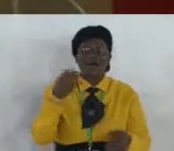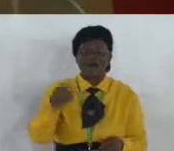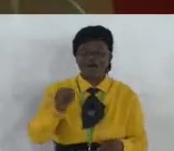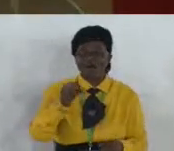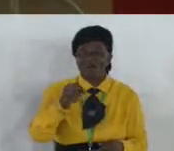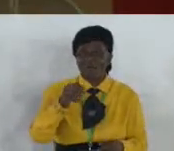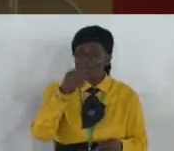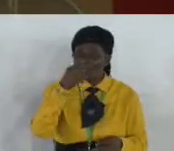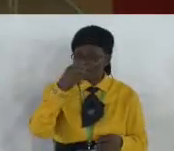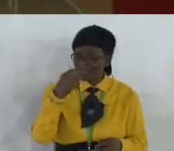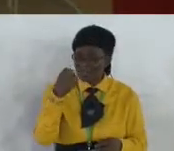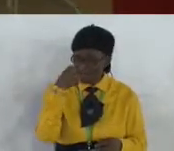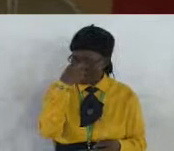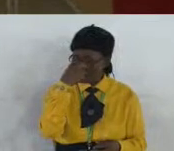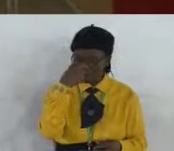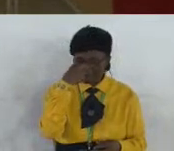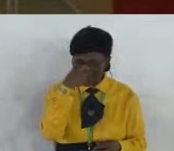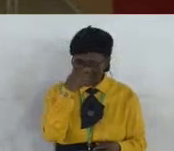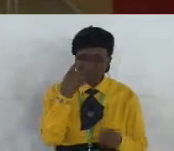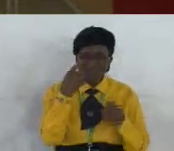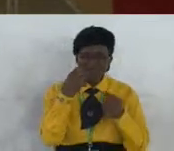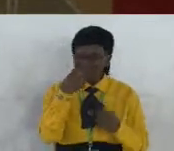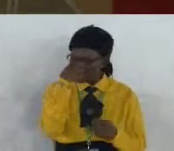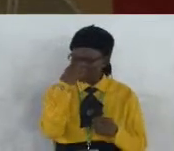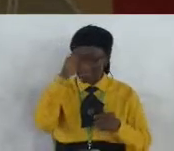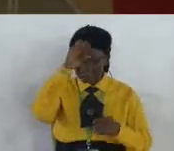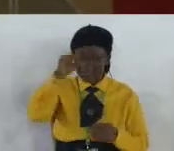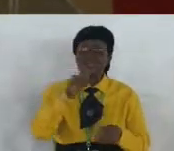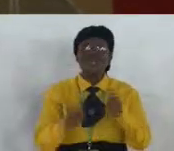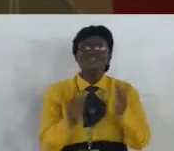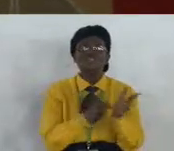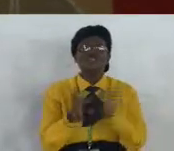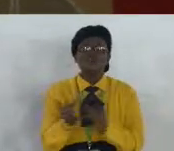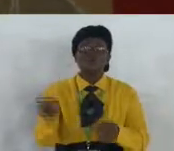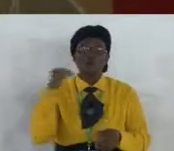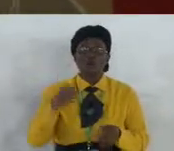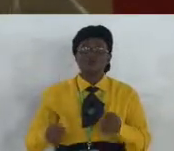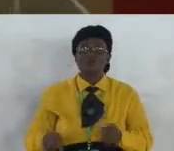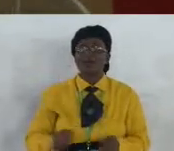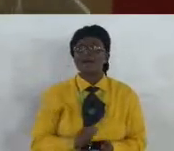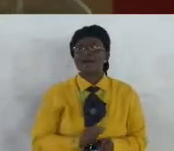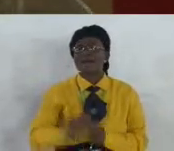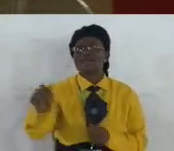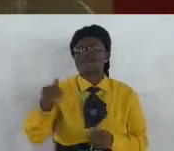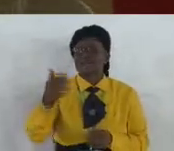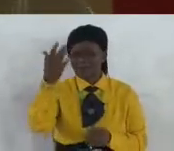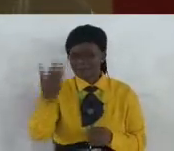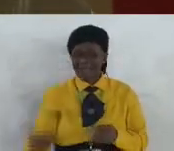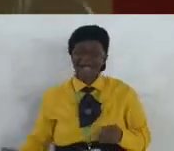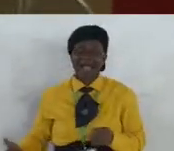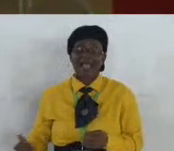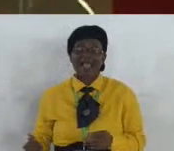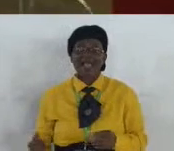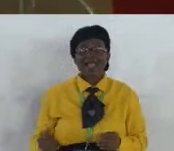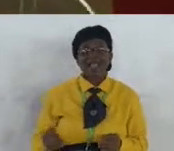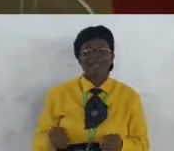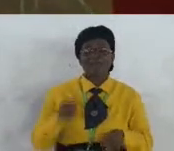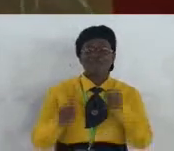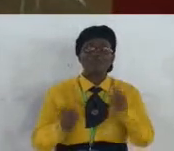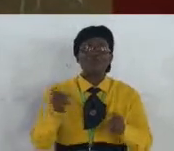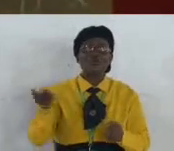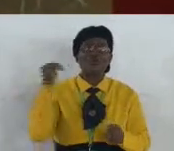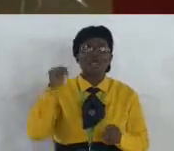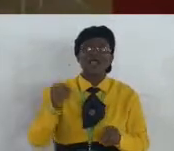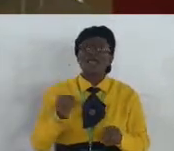Jesus was passing by. This man was shouting for help. The people, the crowd, say, shut